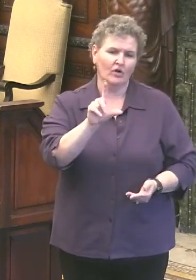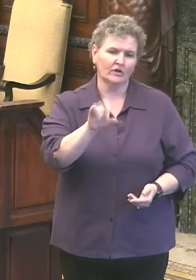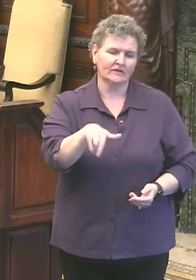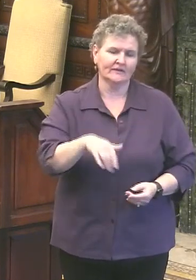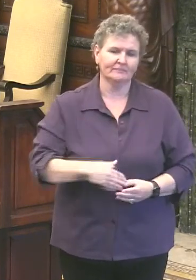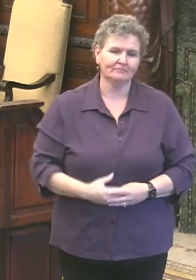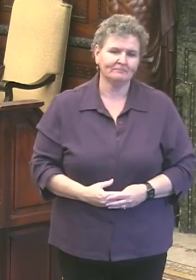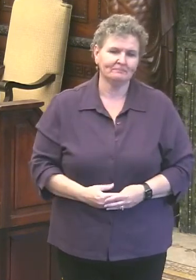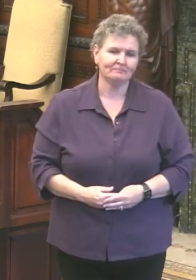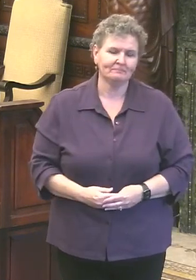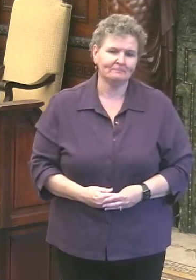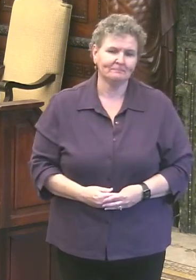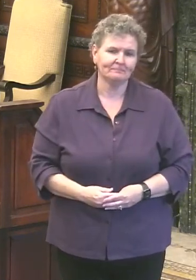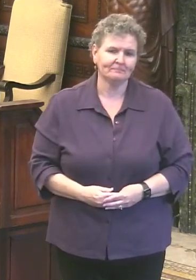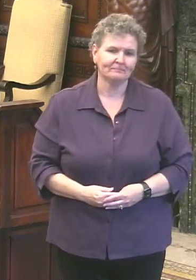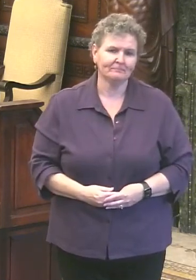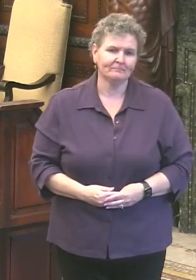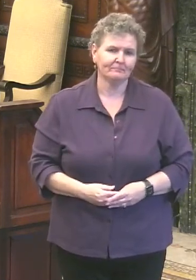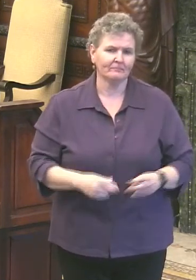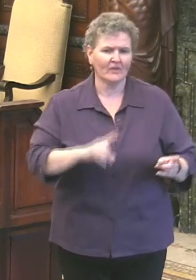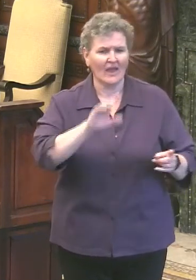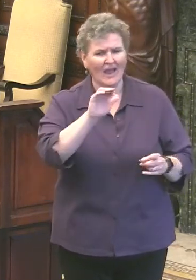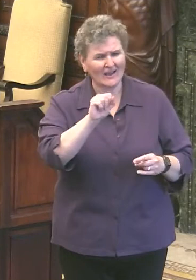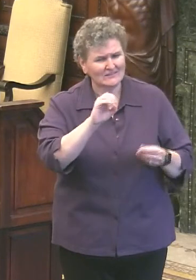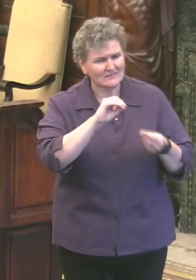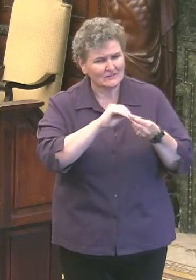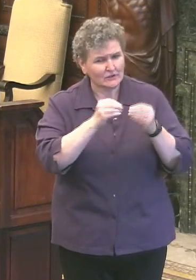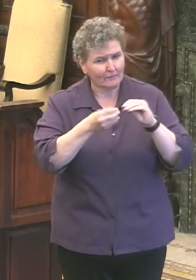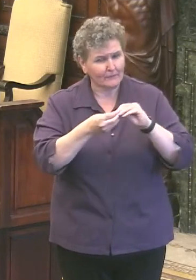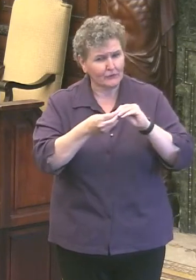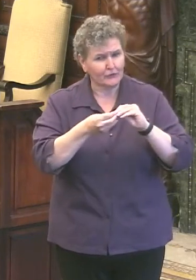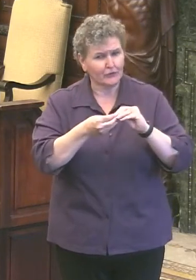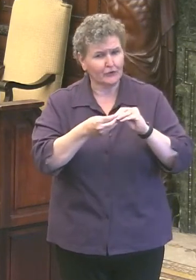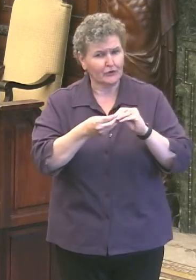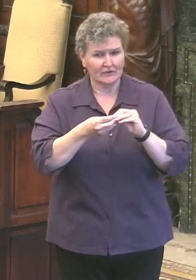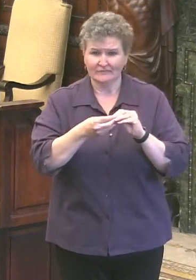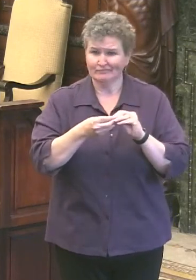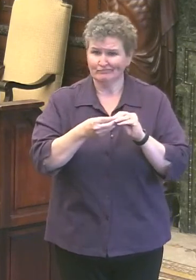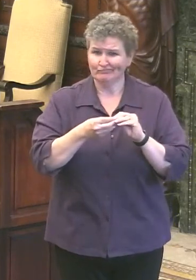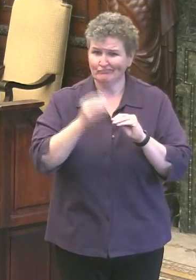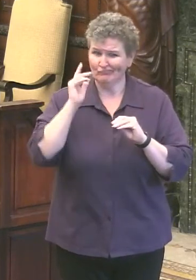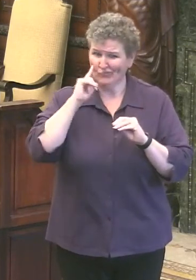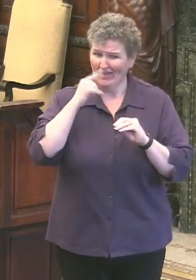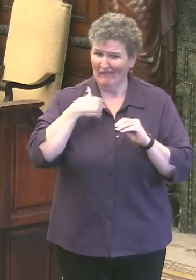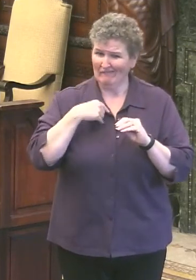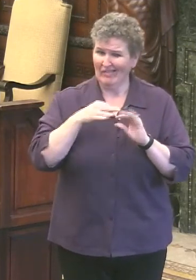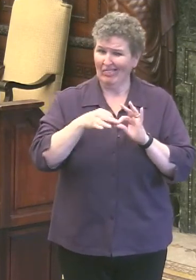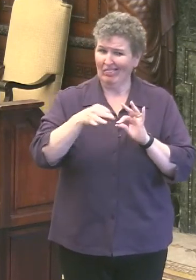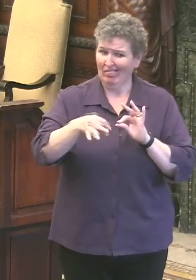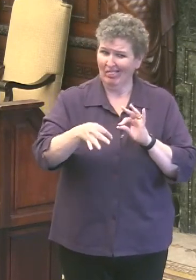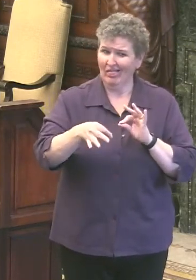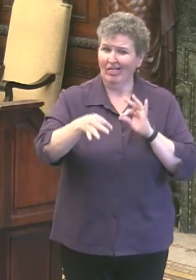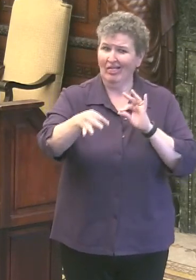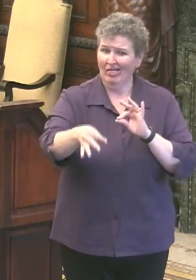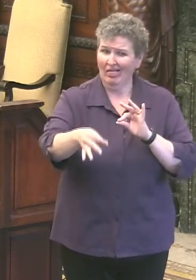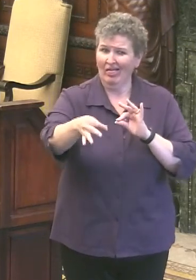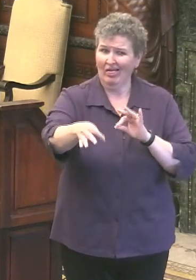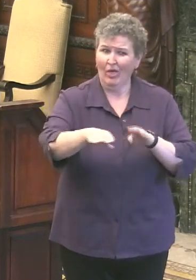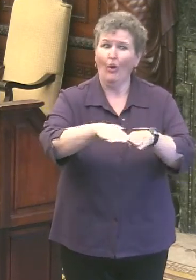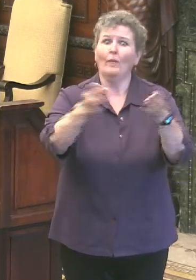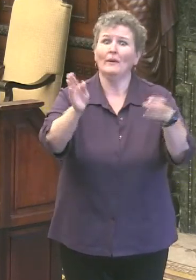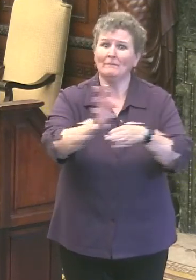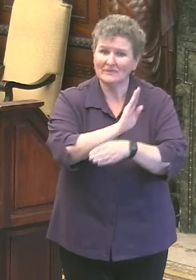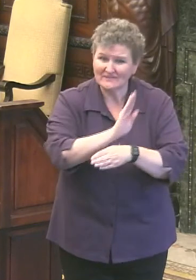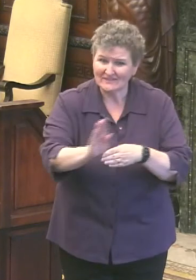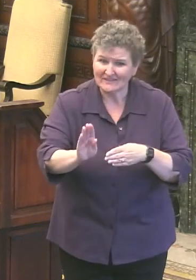and trends telling you, and are we getting further away from reopening the final businesses that remain closed as compared to, say, a